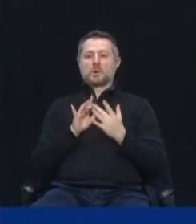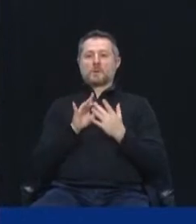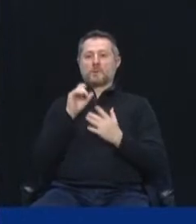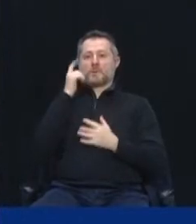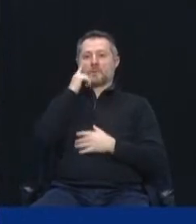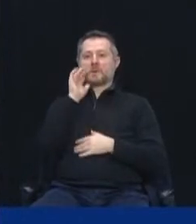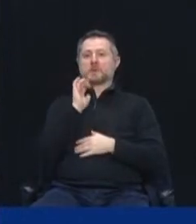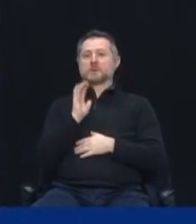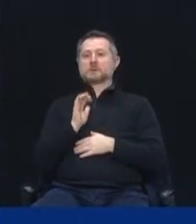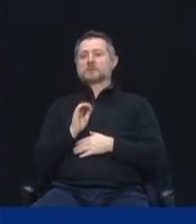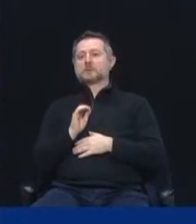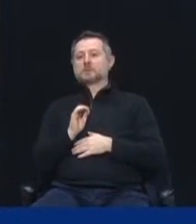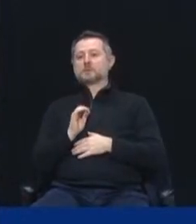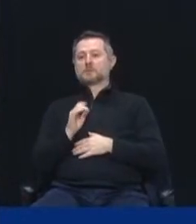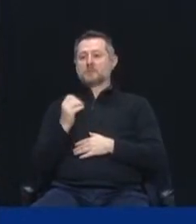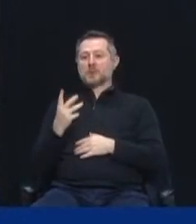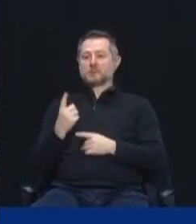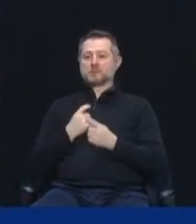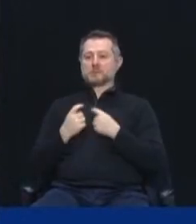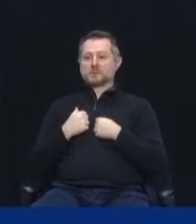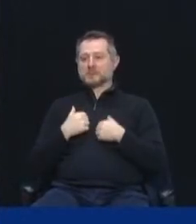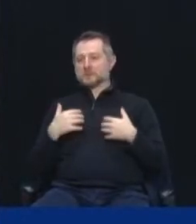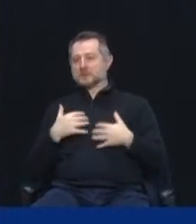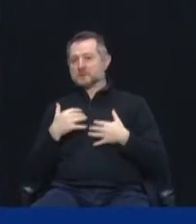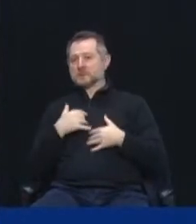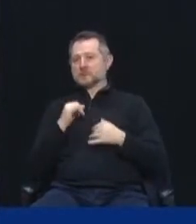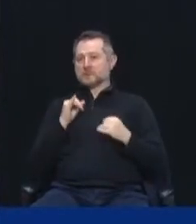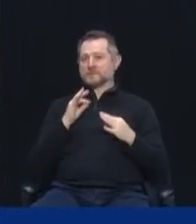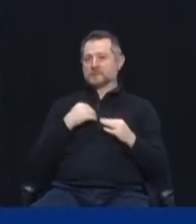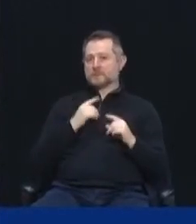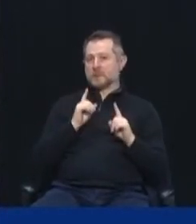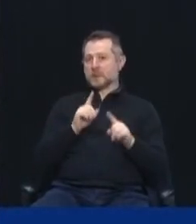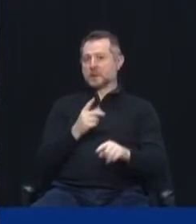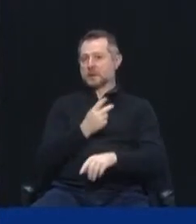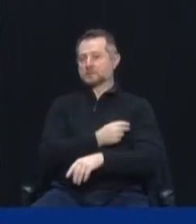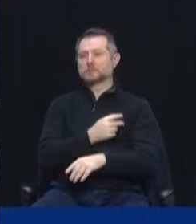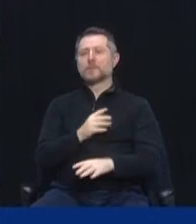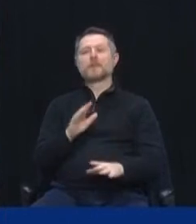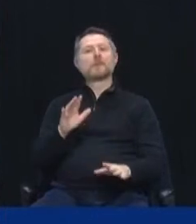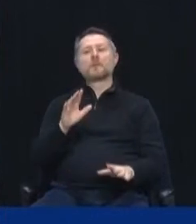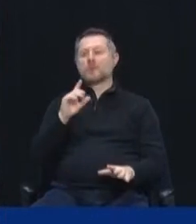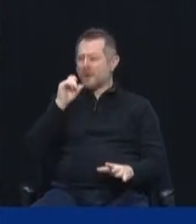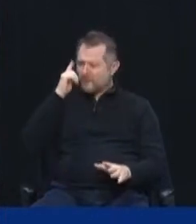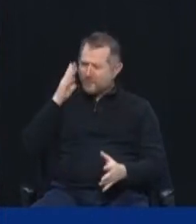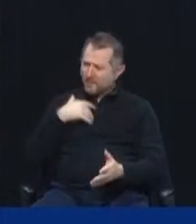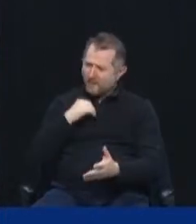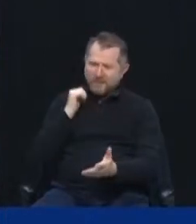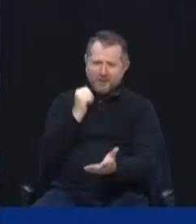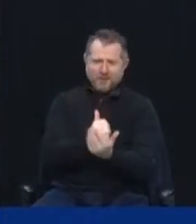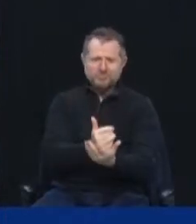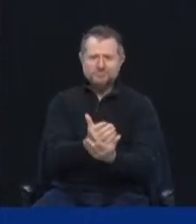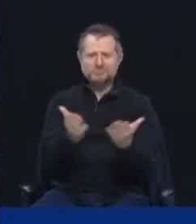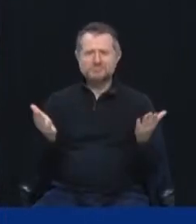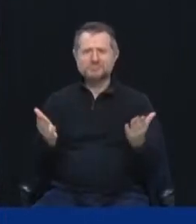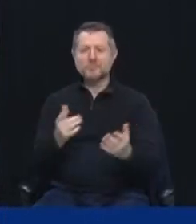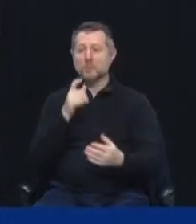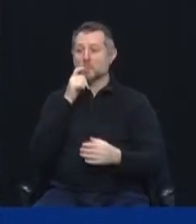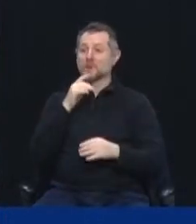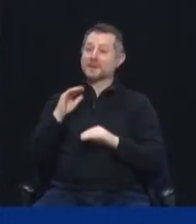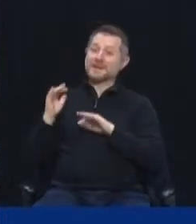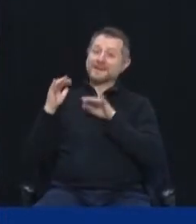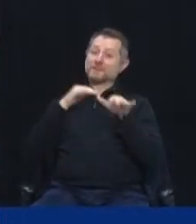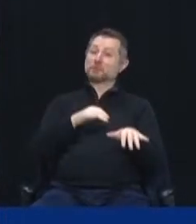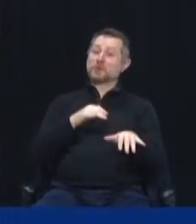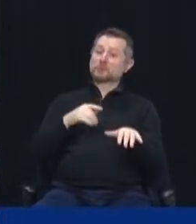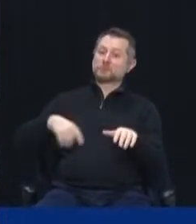answer a lot of questions. Well, government is here to help. No. Government is not here to help